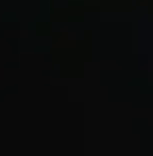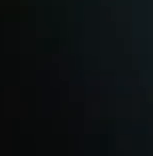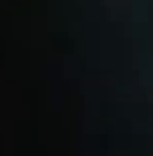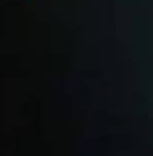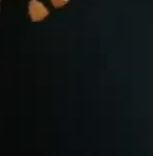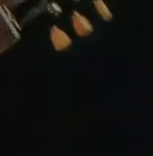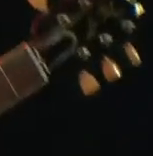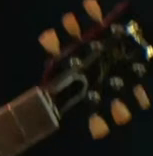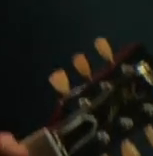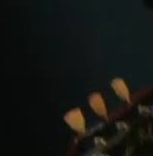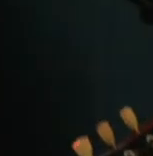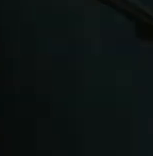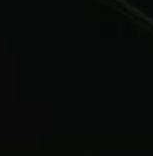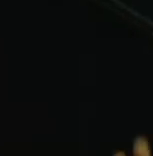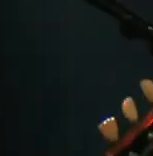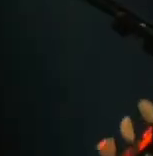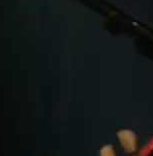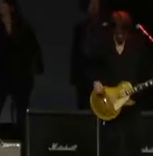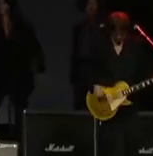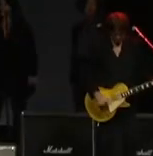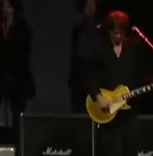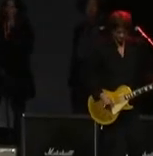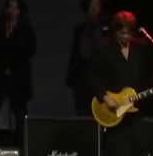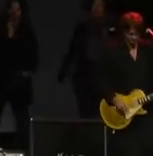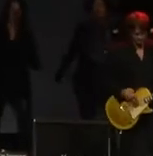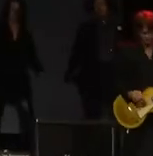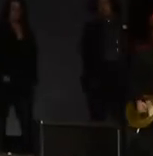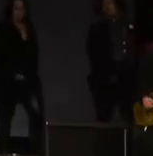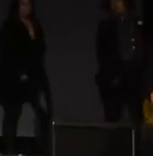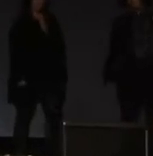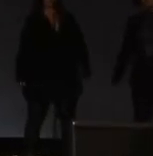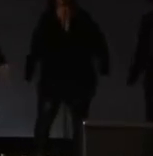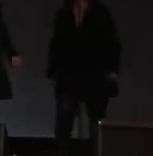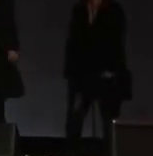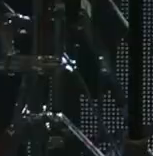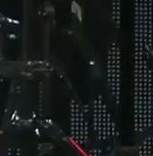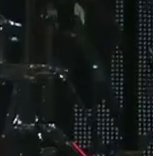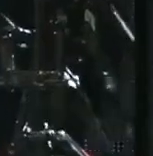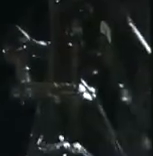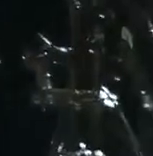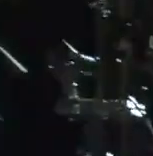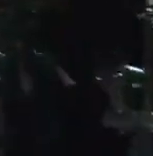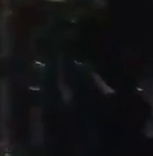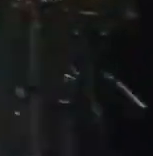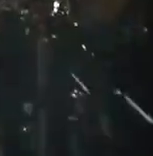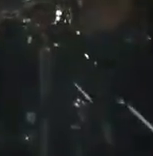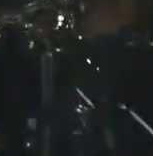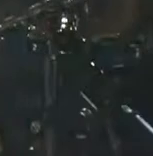Fresh.